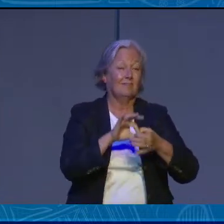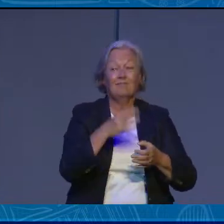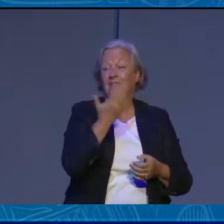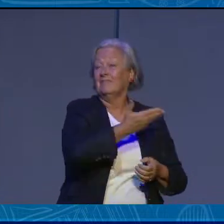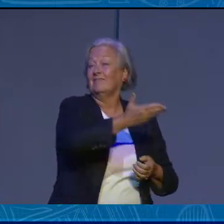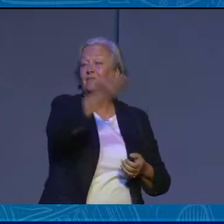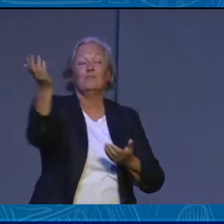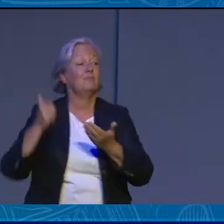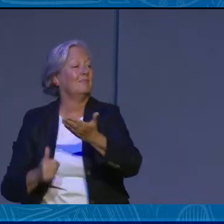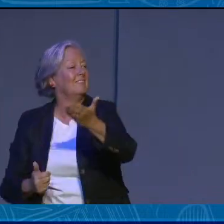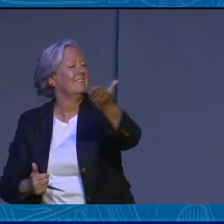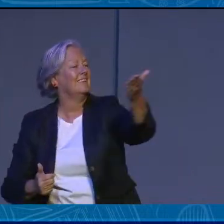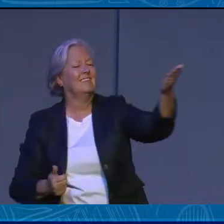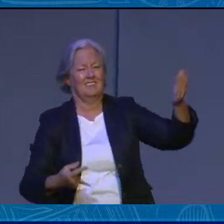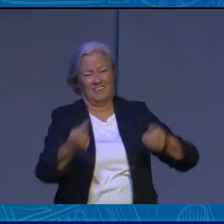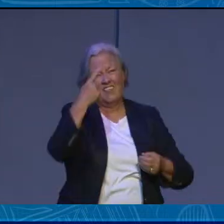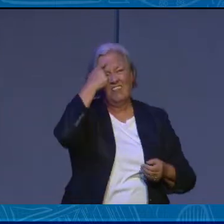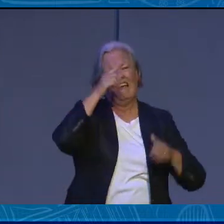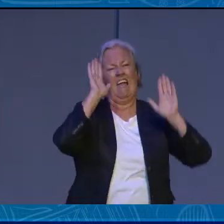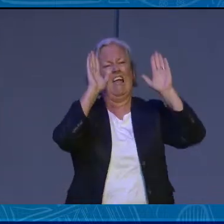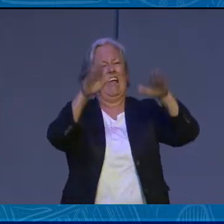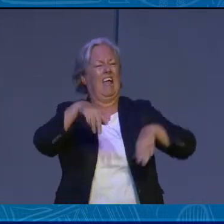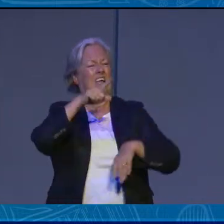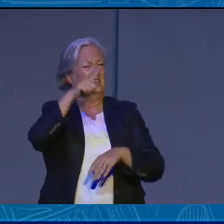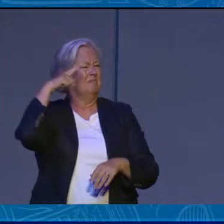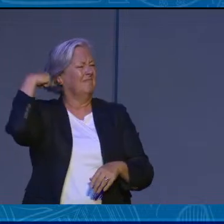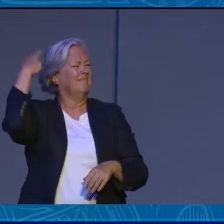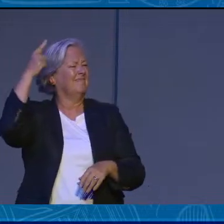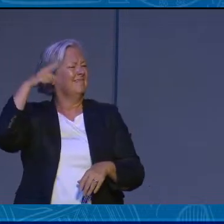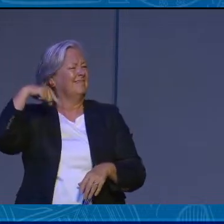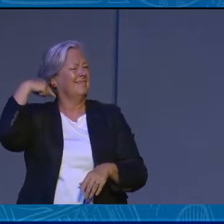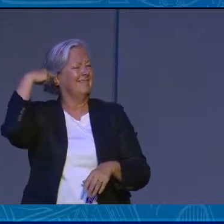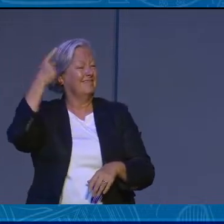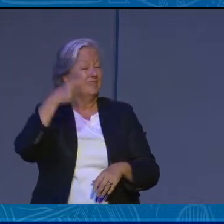They can say it all sounds crazy.